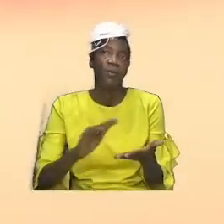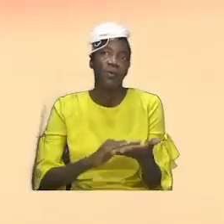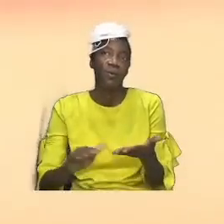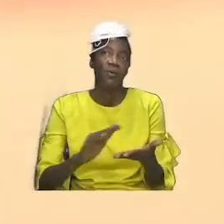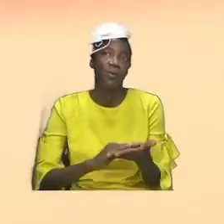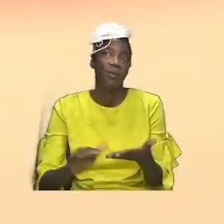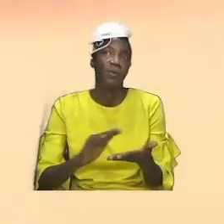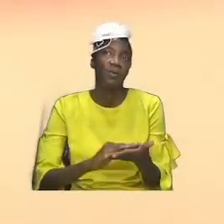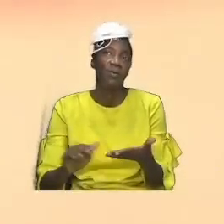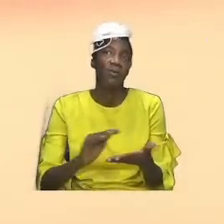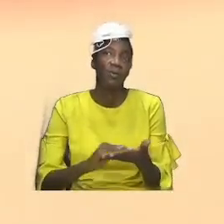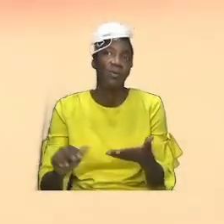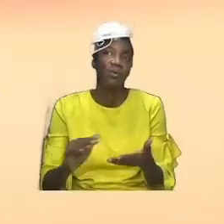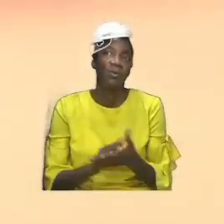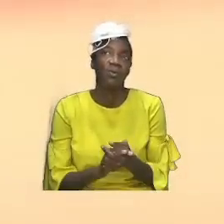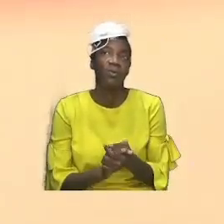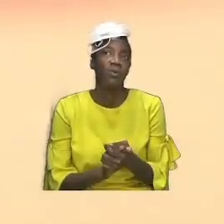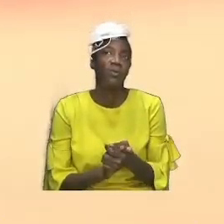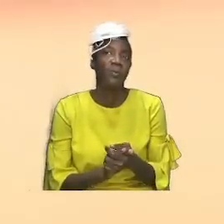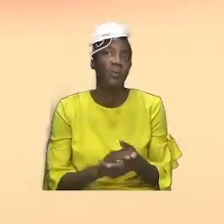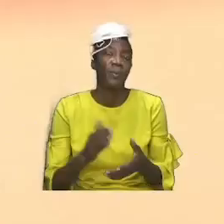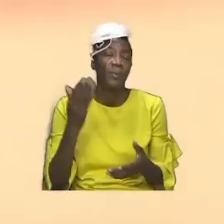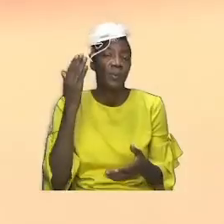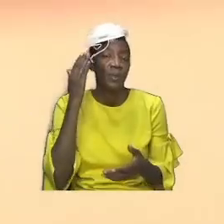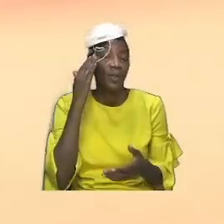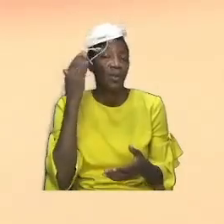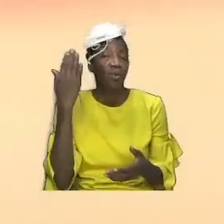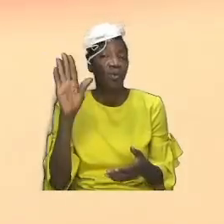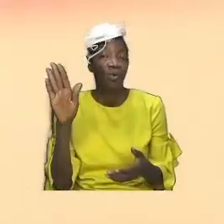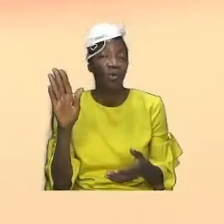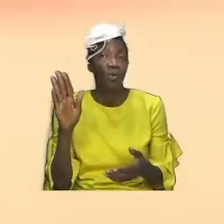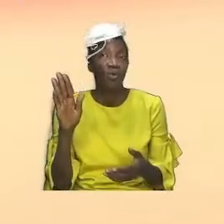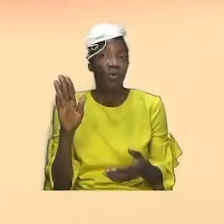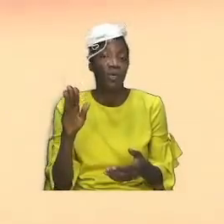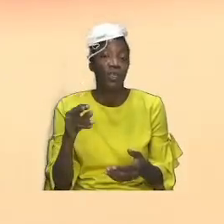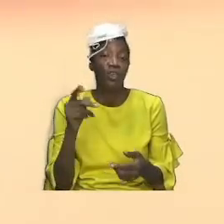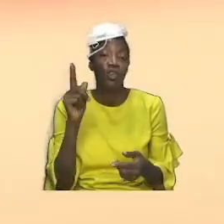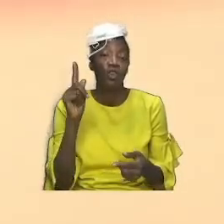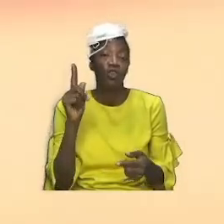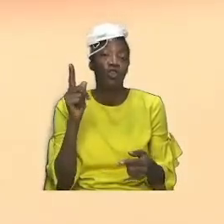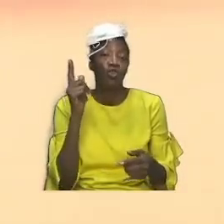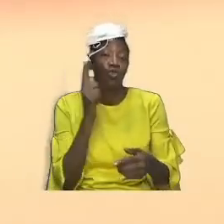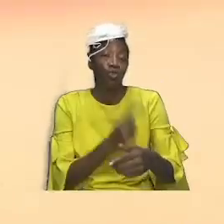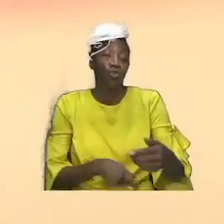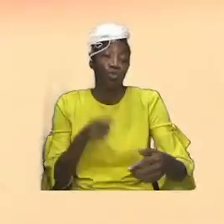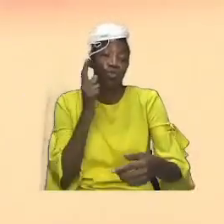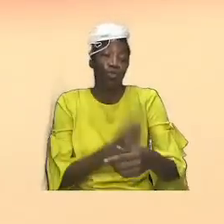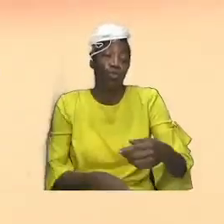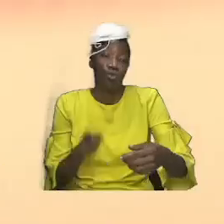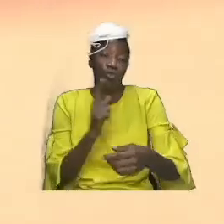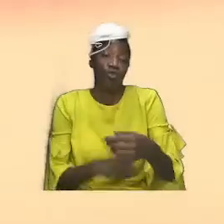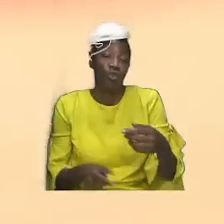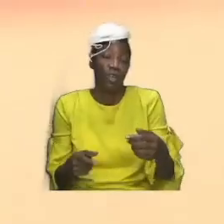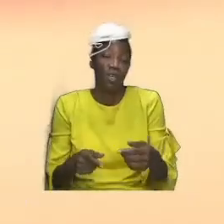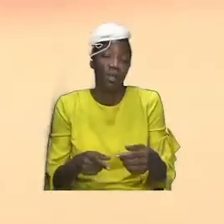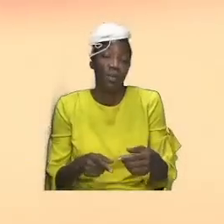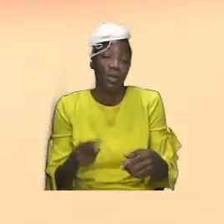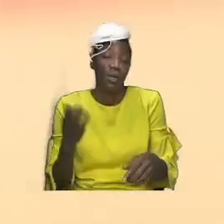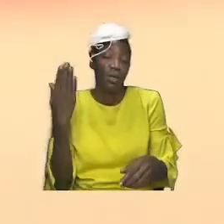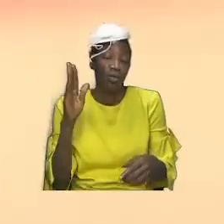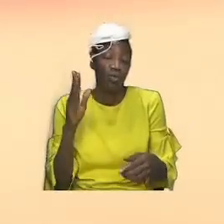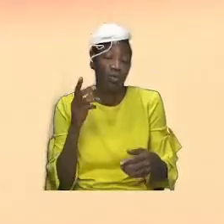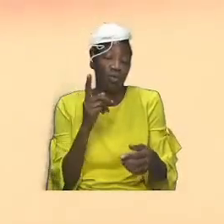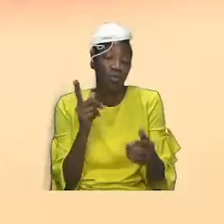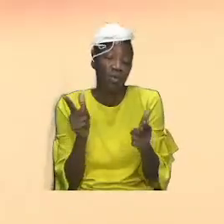if you know and don't do it, no stripe. If you don't know, still getting stripe, because you should know. But God's willing, we're going to go into that part.